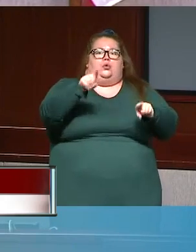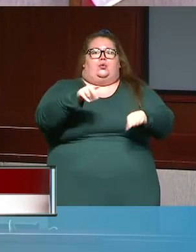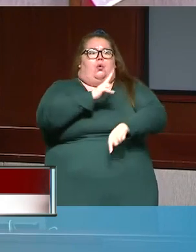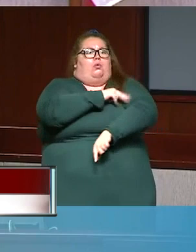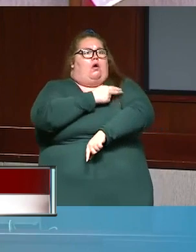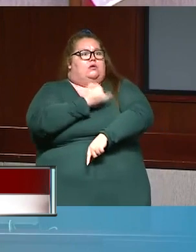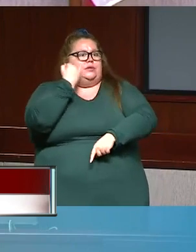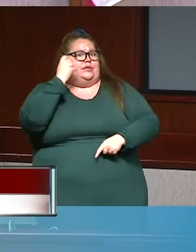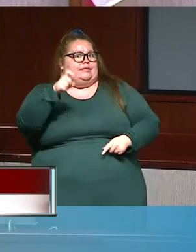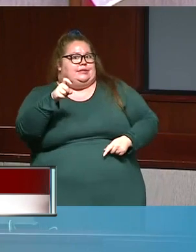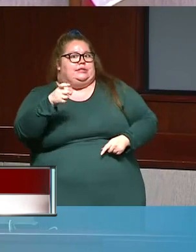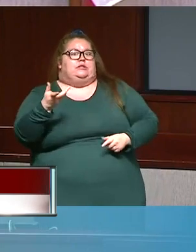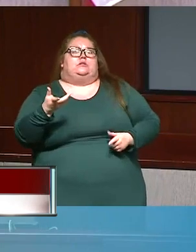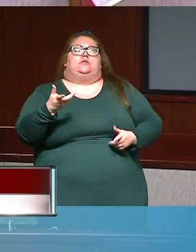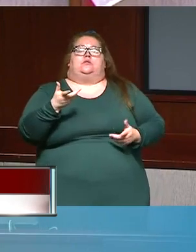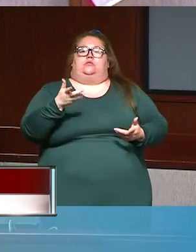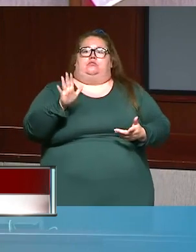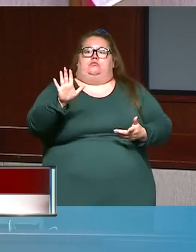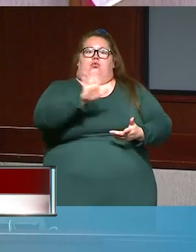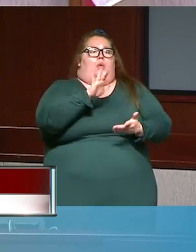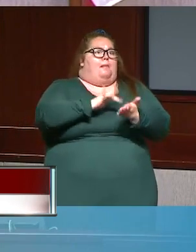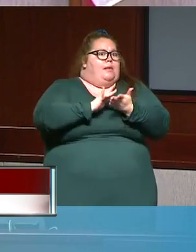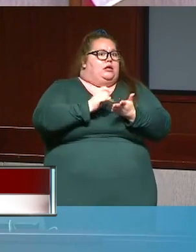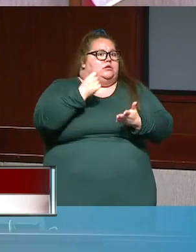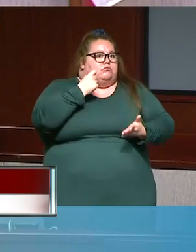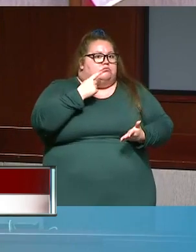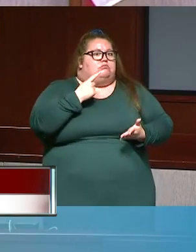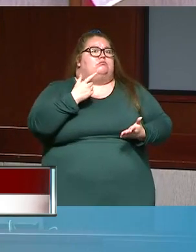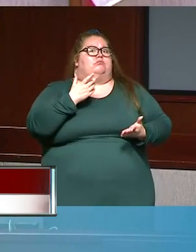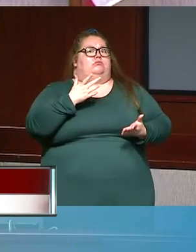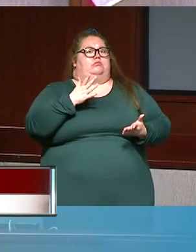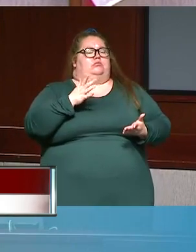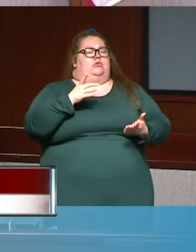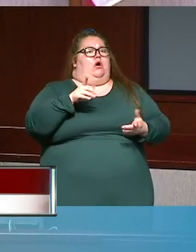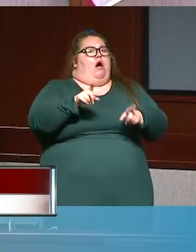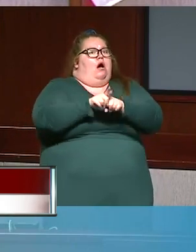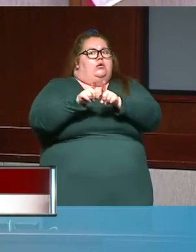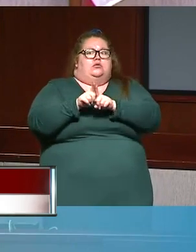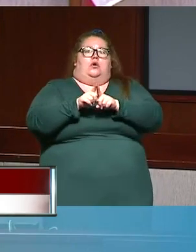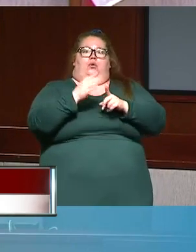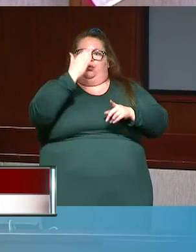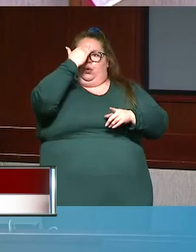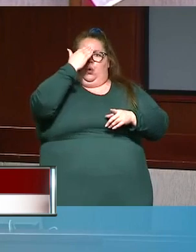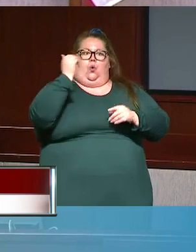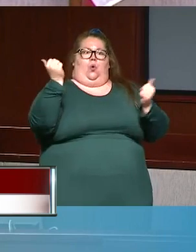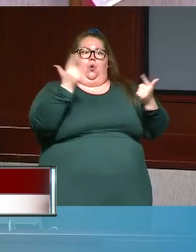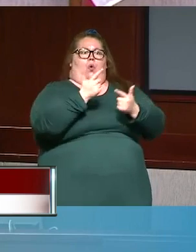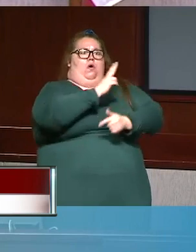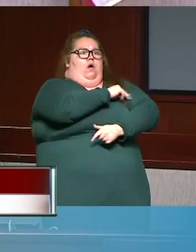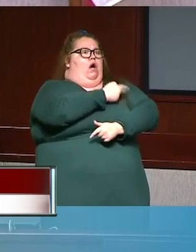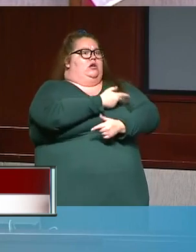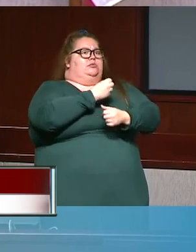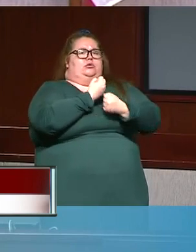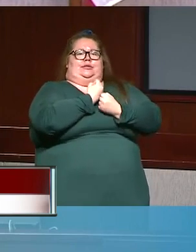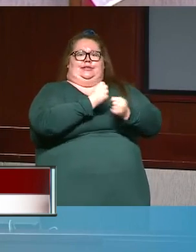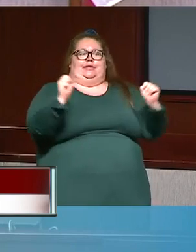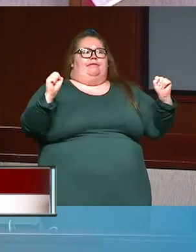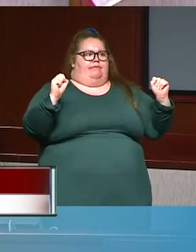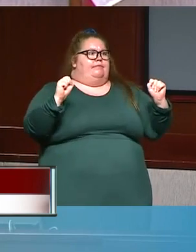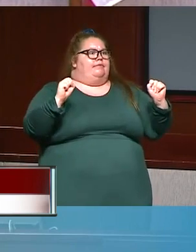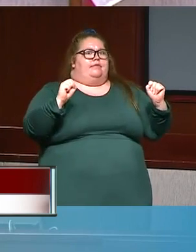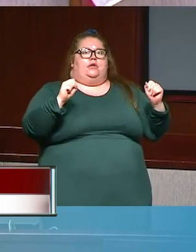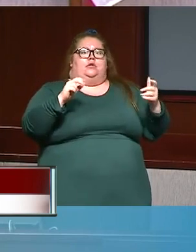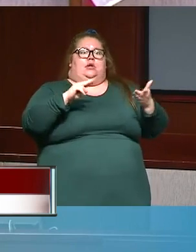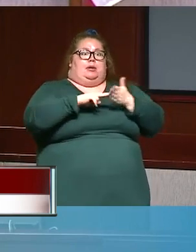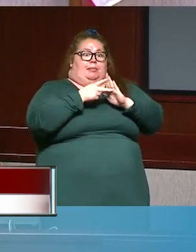or acute conditions that you have. Be confident that you'll be safe. You will not be exposed to COVID if you come into the